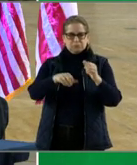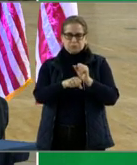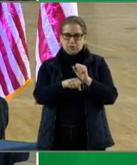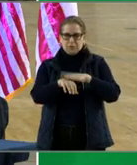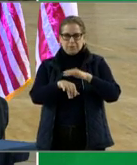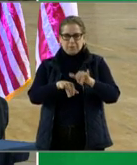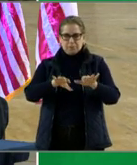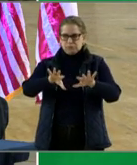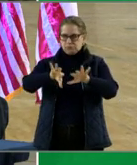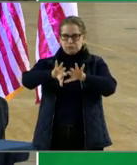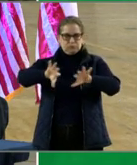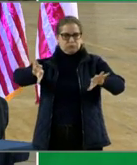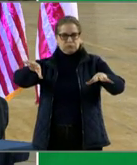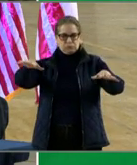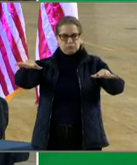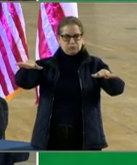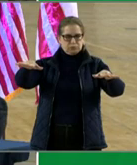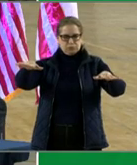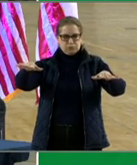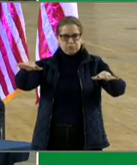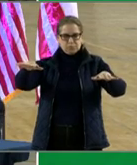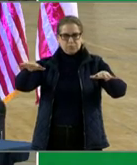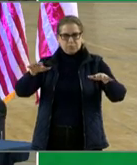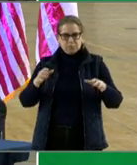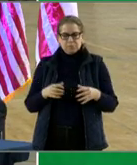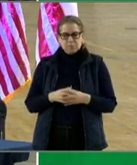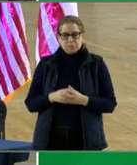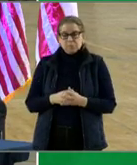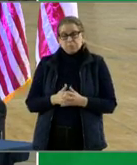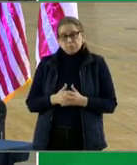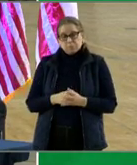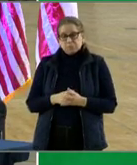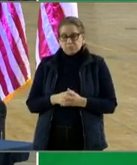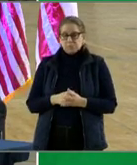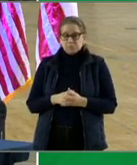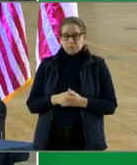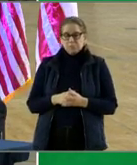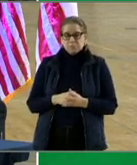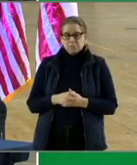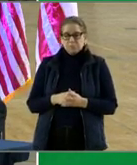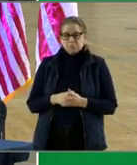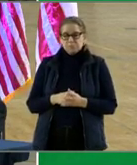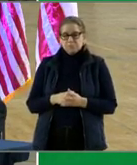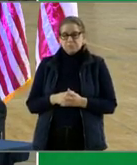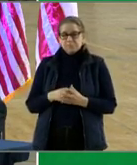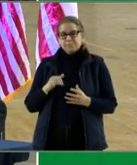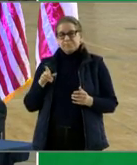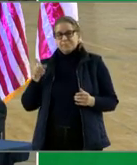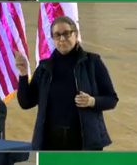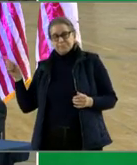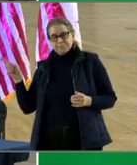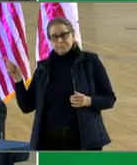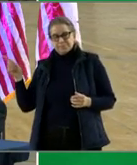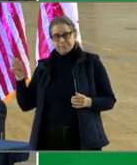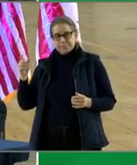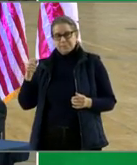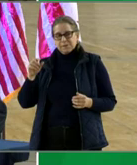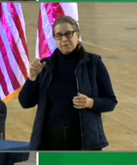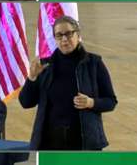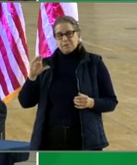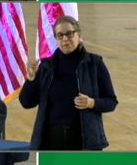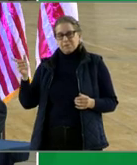where, as Chris Geldart mentioned, I'm always using their full names, two Chris's,